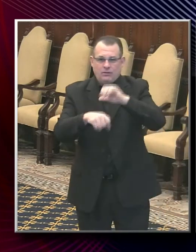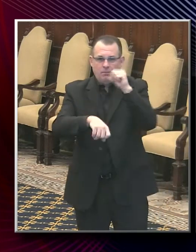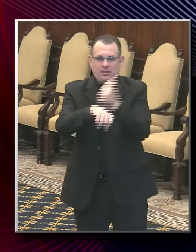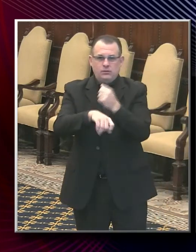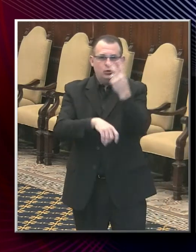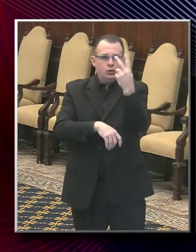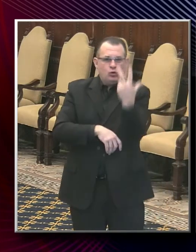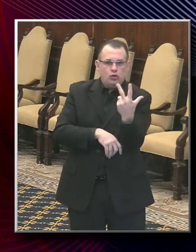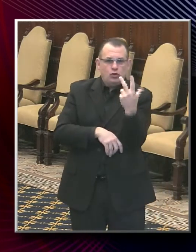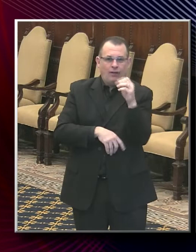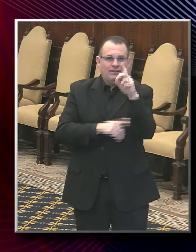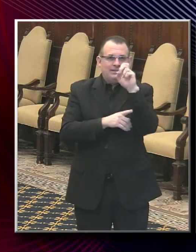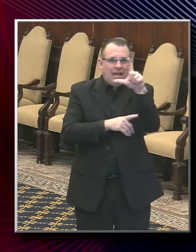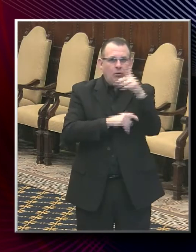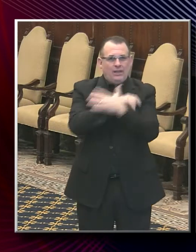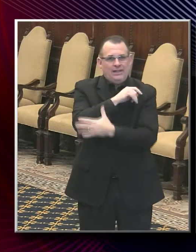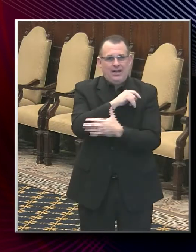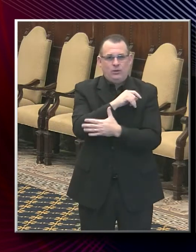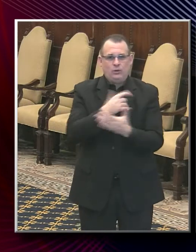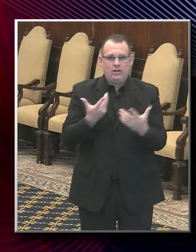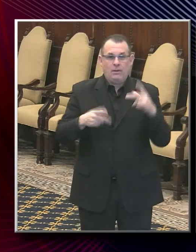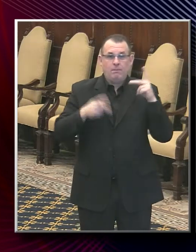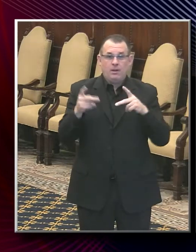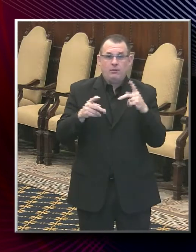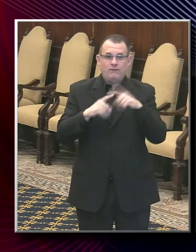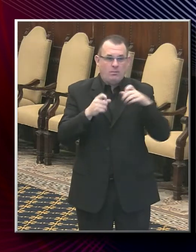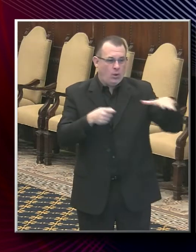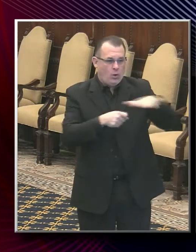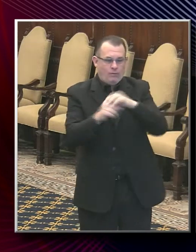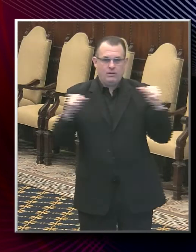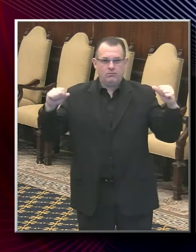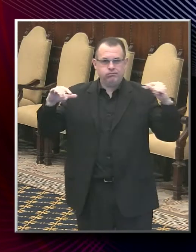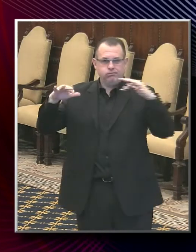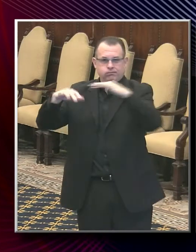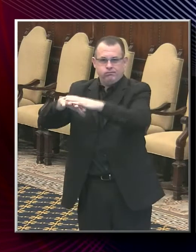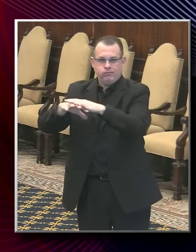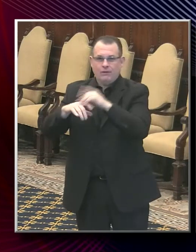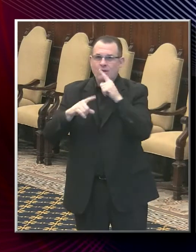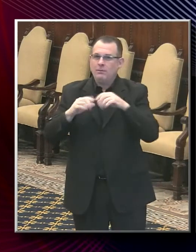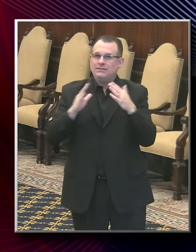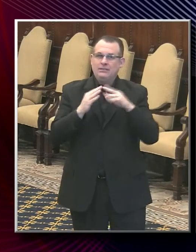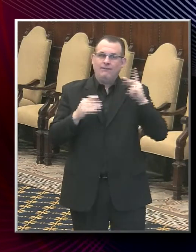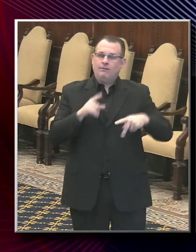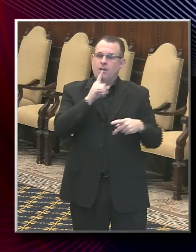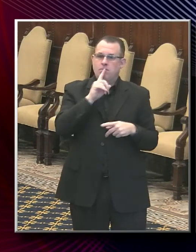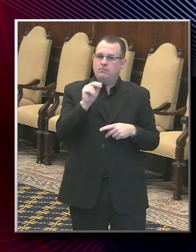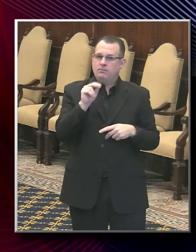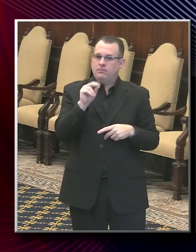Delaware County. So these may be folks coming from the region, not just from Center City, Philadelphia, or from neighborhoods in Philly.